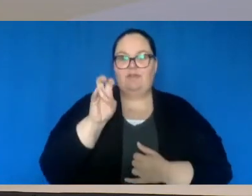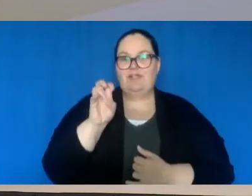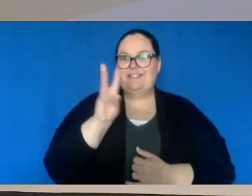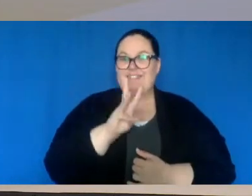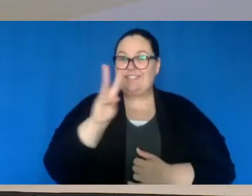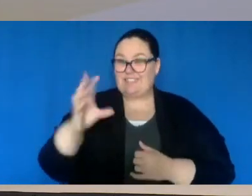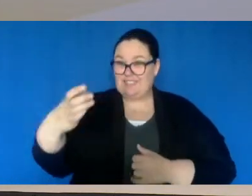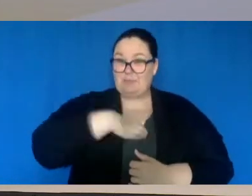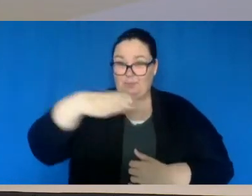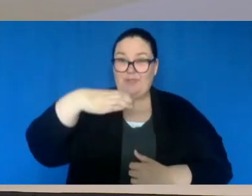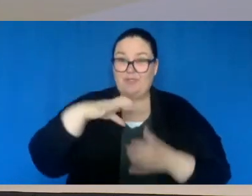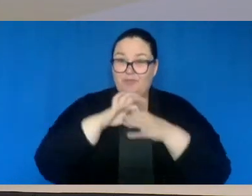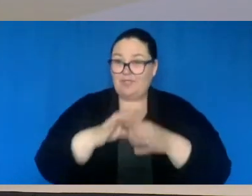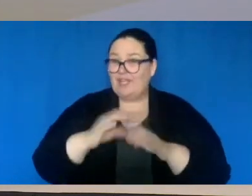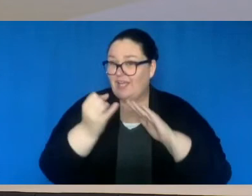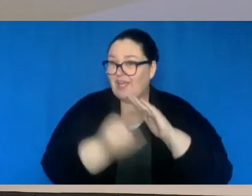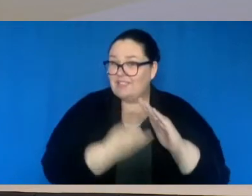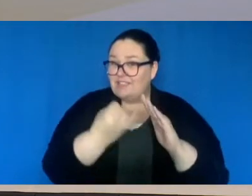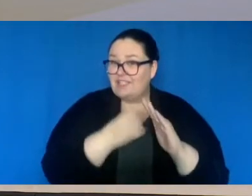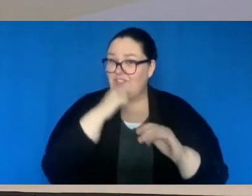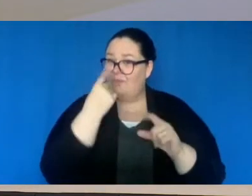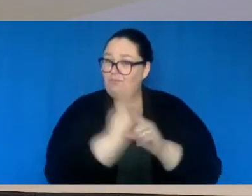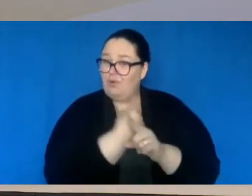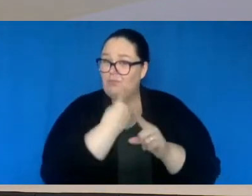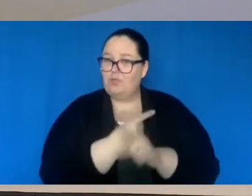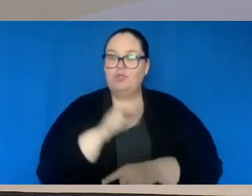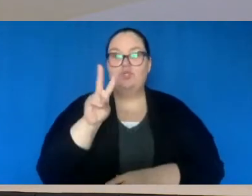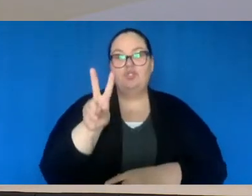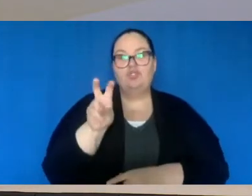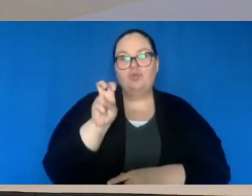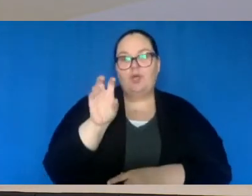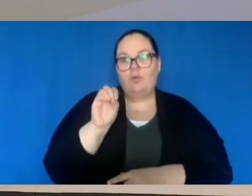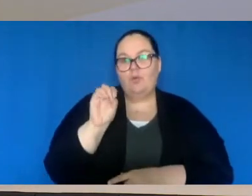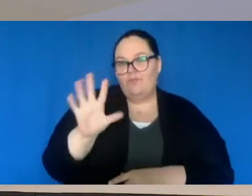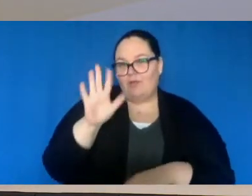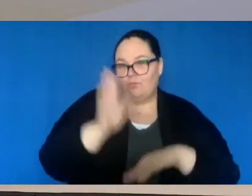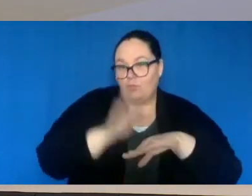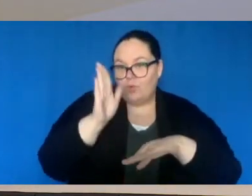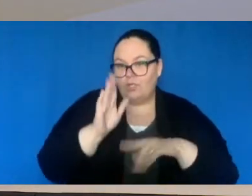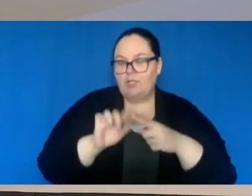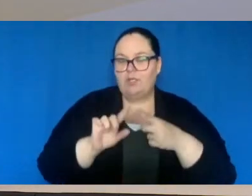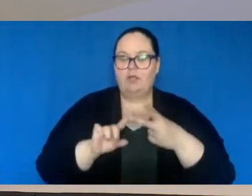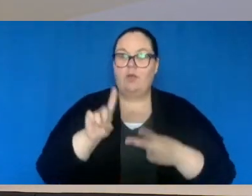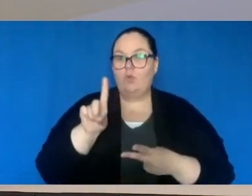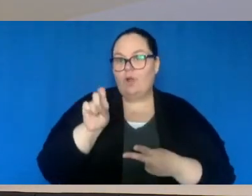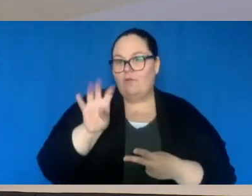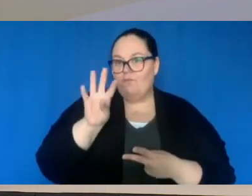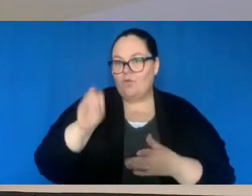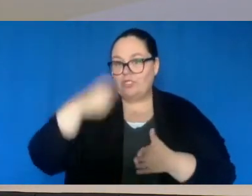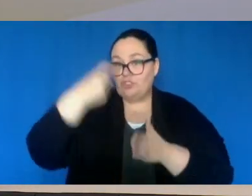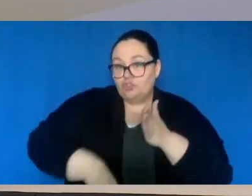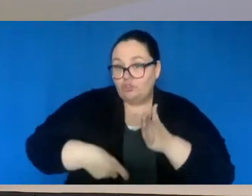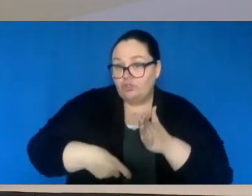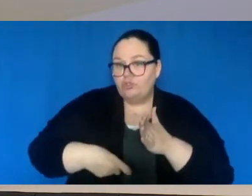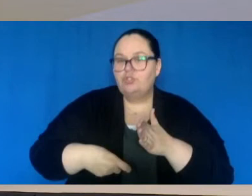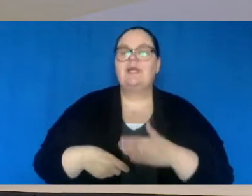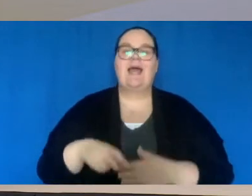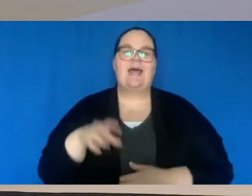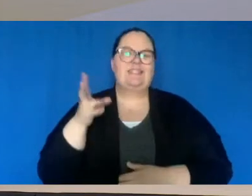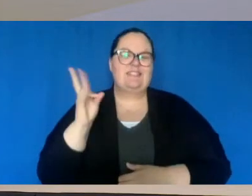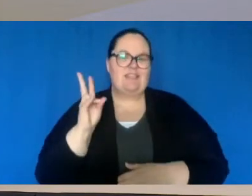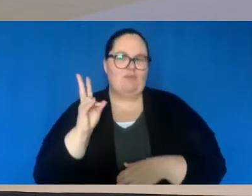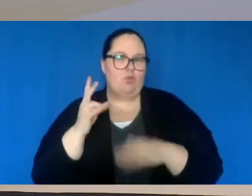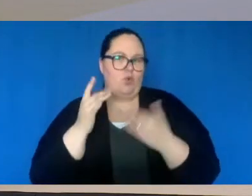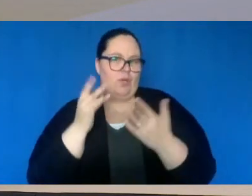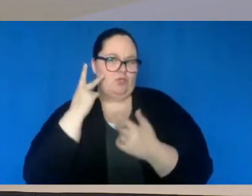regarding self-isolation, issued 205 warnings, 140 charges, including 7 pending,